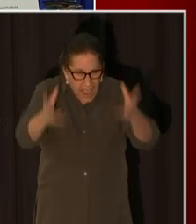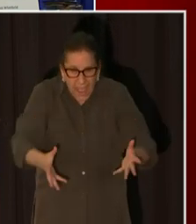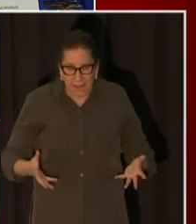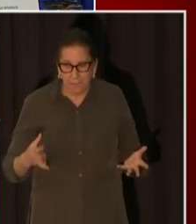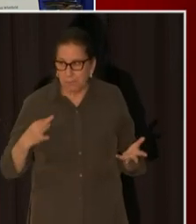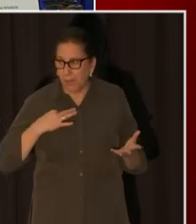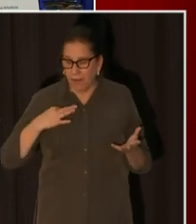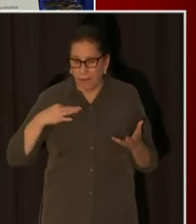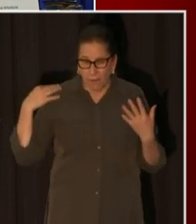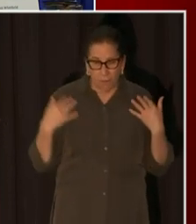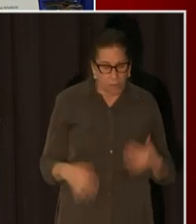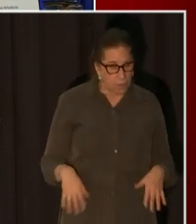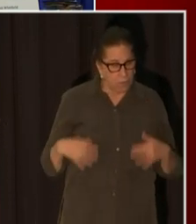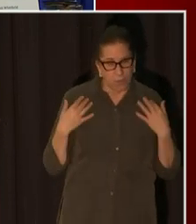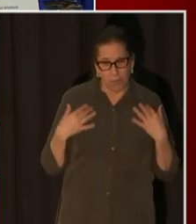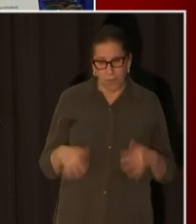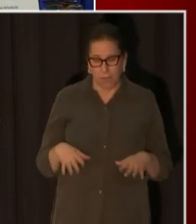Ward 2.